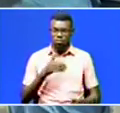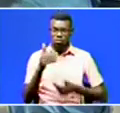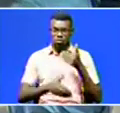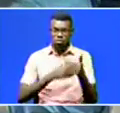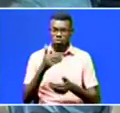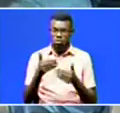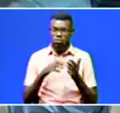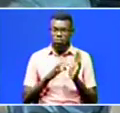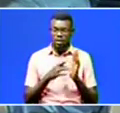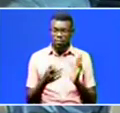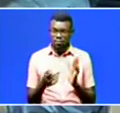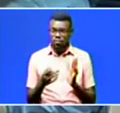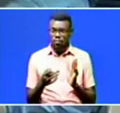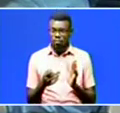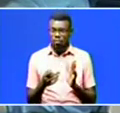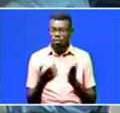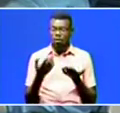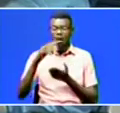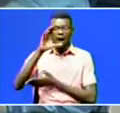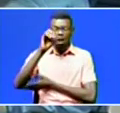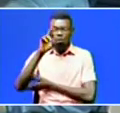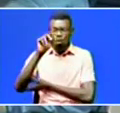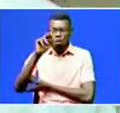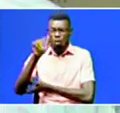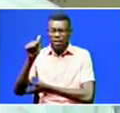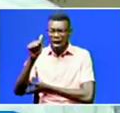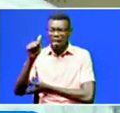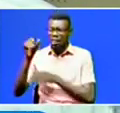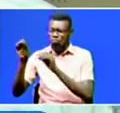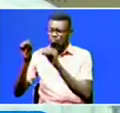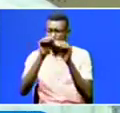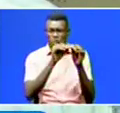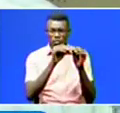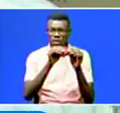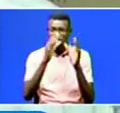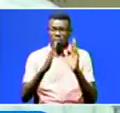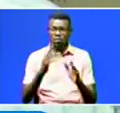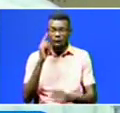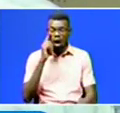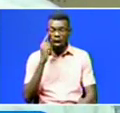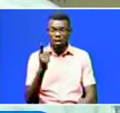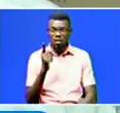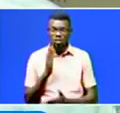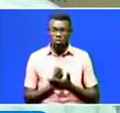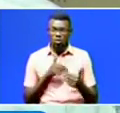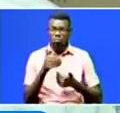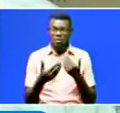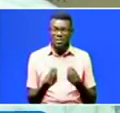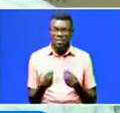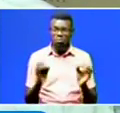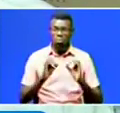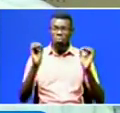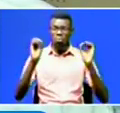actual transplant of the donated cornea to the recipient's eye is underway. It is a delicate one, yet